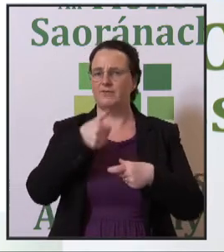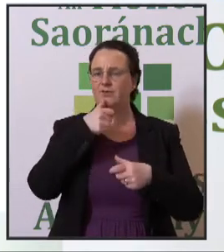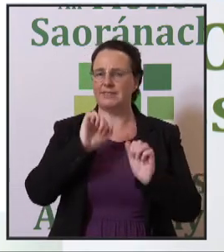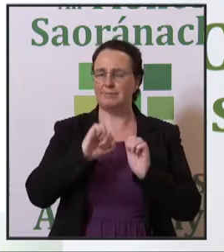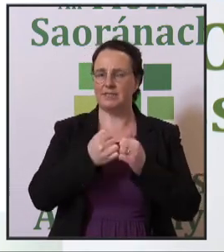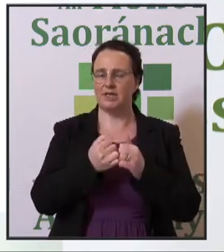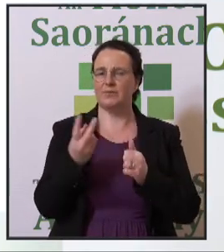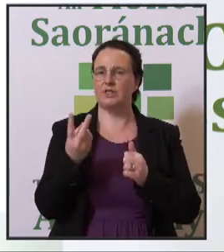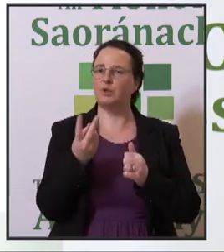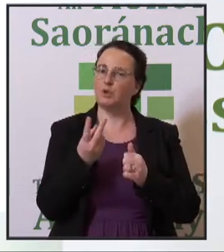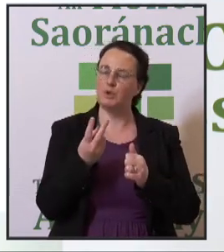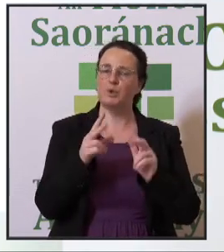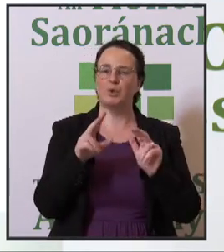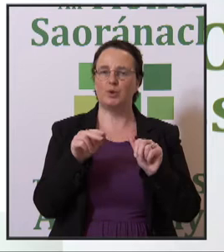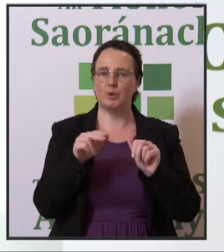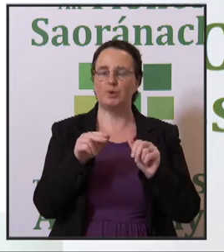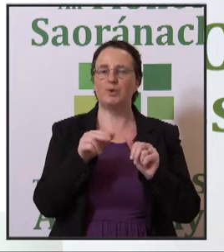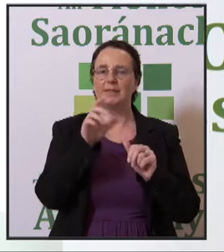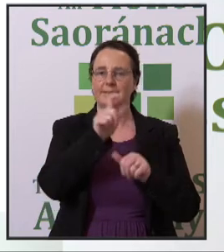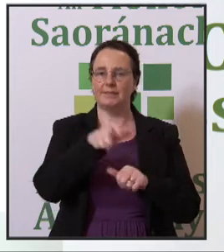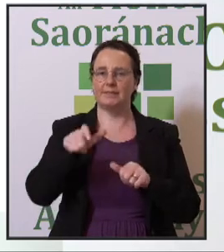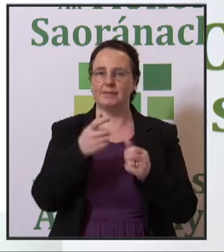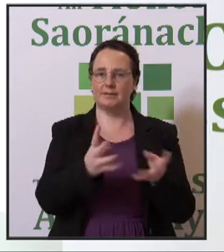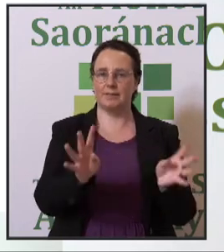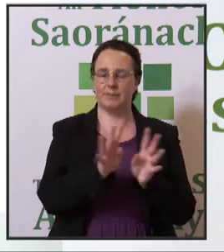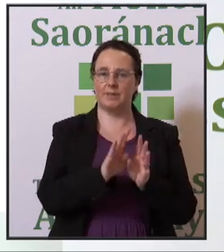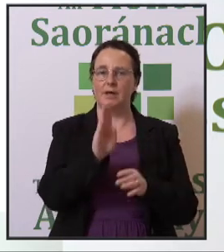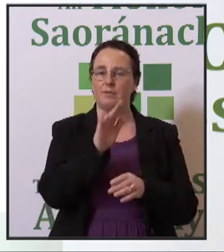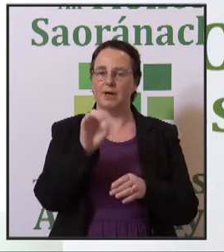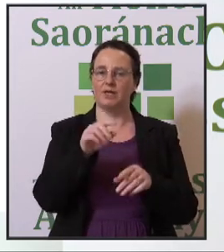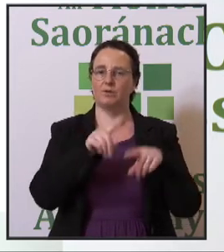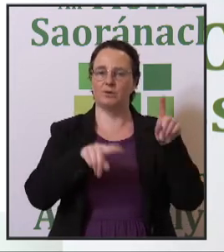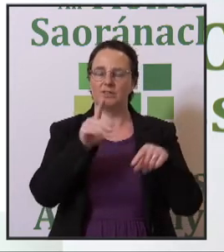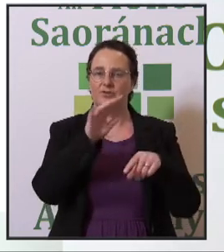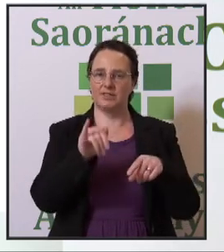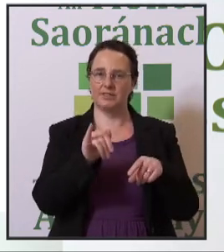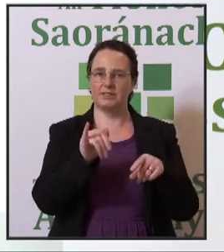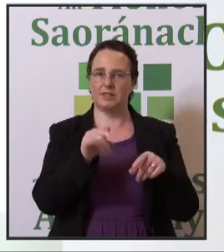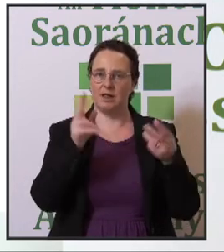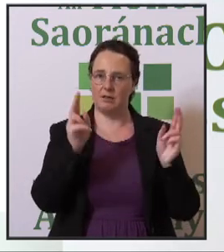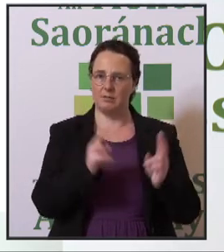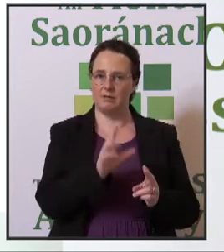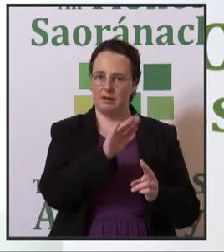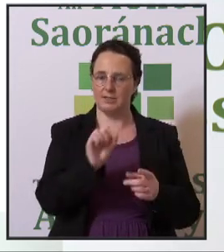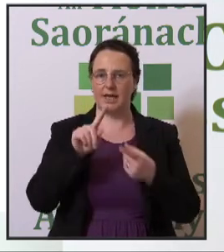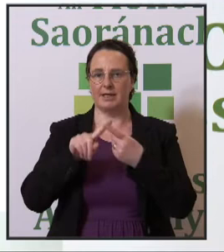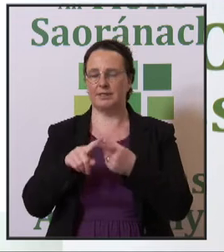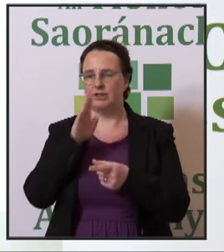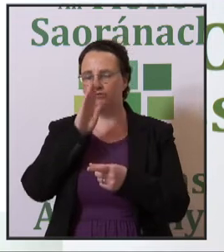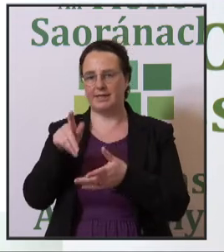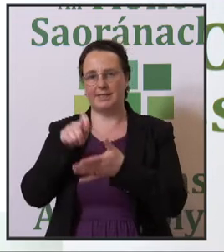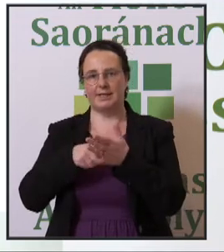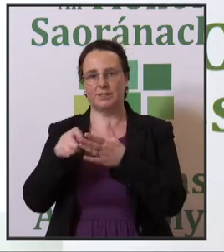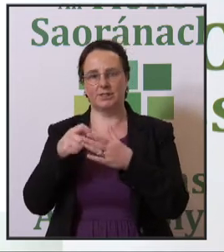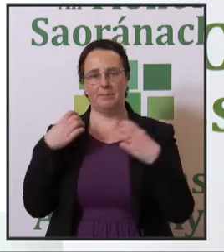two new citizens' assemblies on biodiversity loss and a directly elected mayor for Dublin. We're joined today by